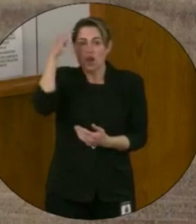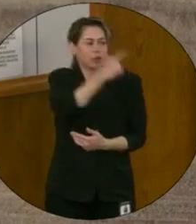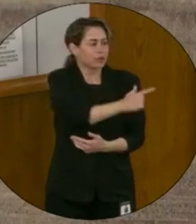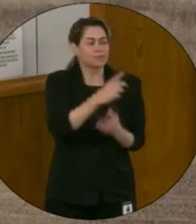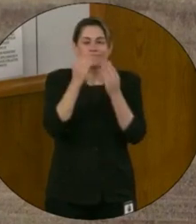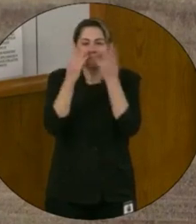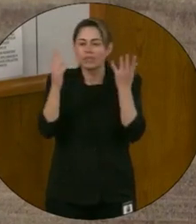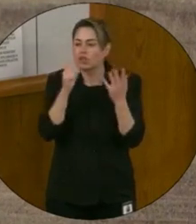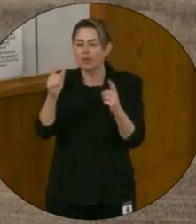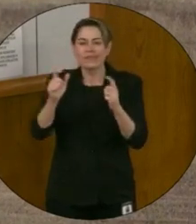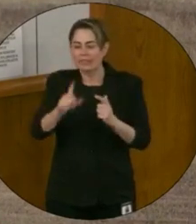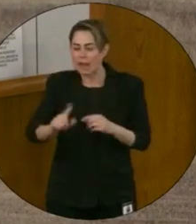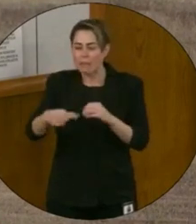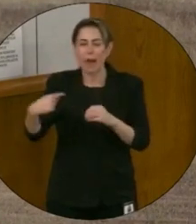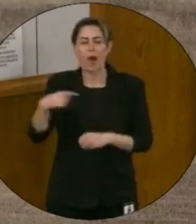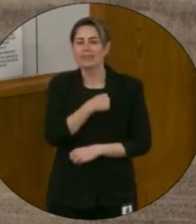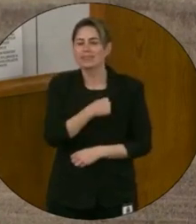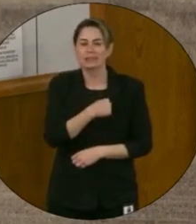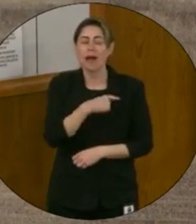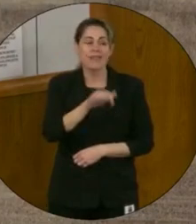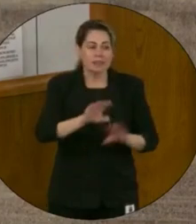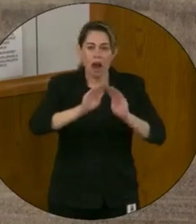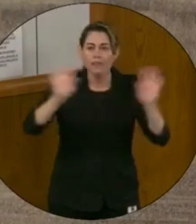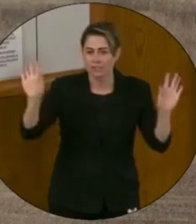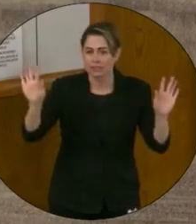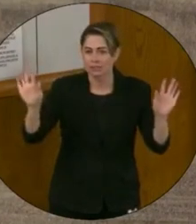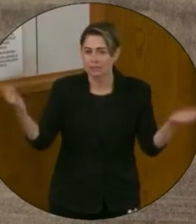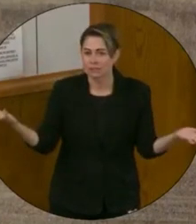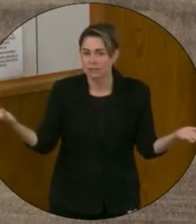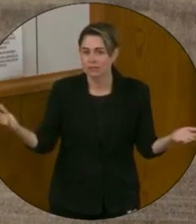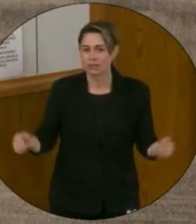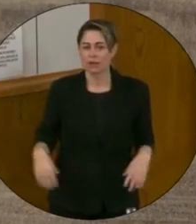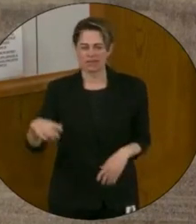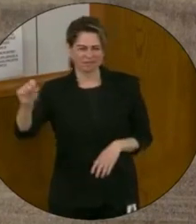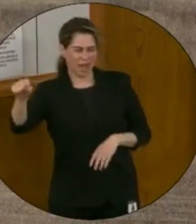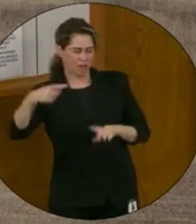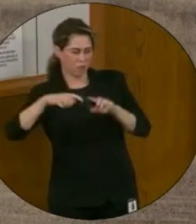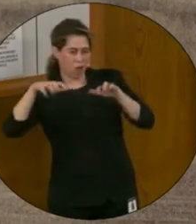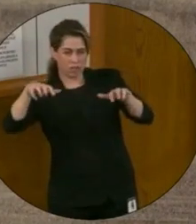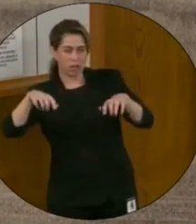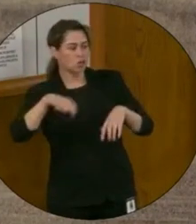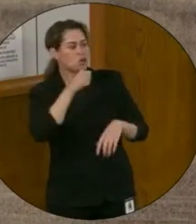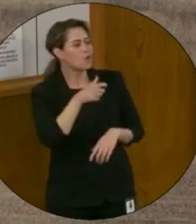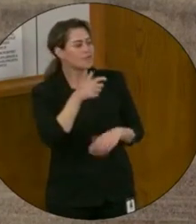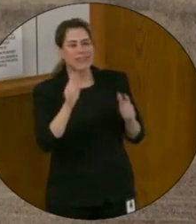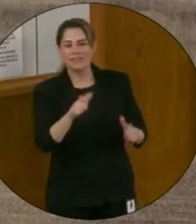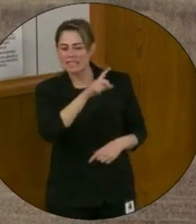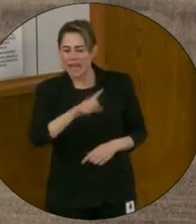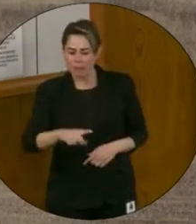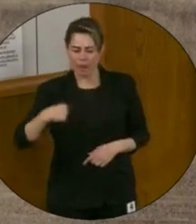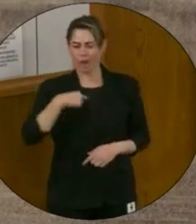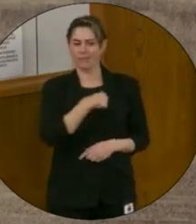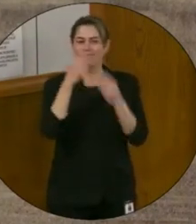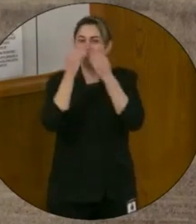damn about us. You make that very, very clear. That you do not give a damn about us. But